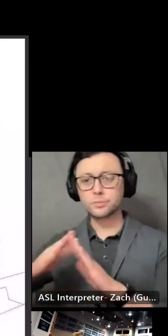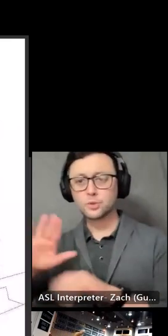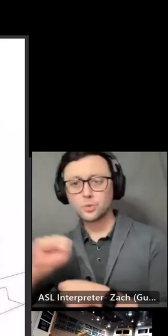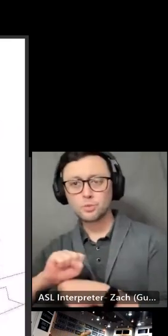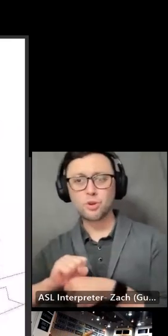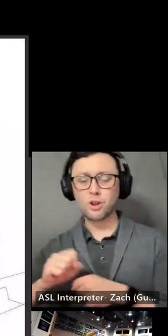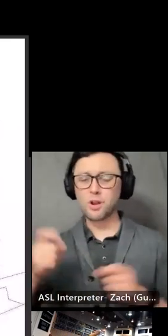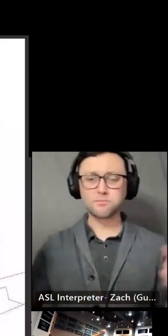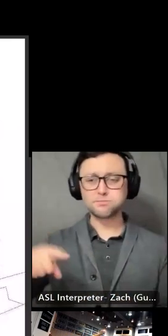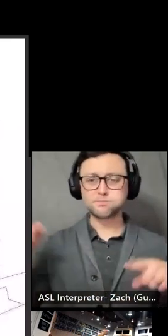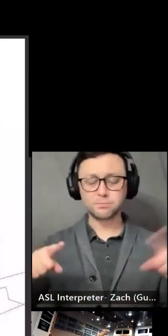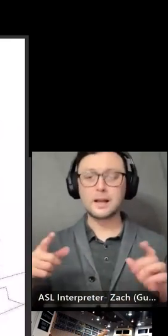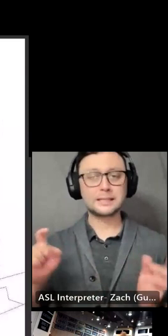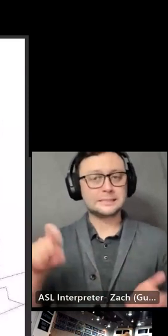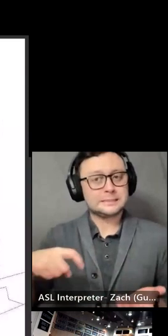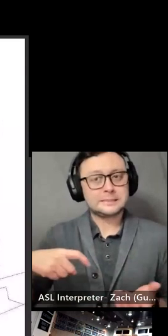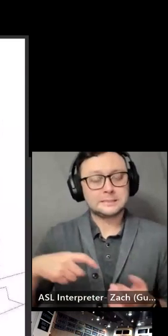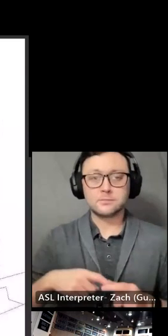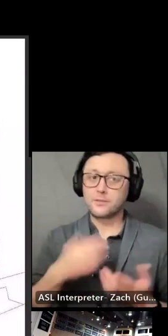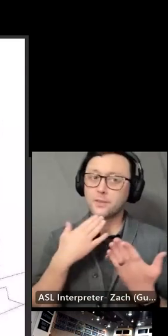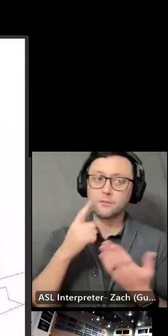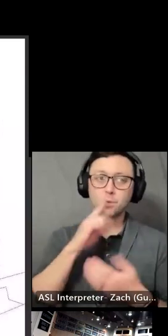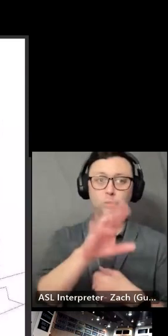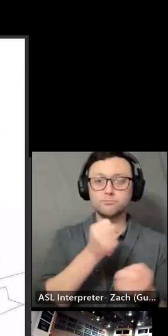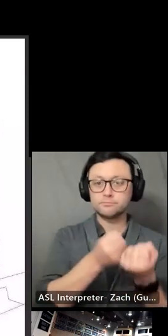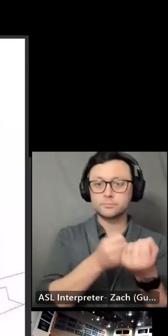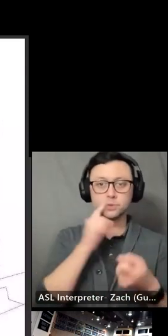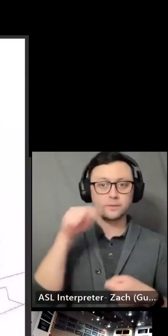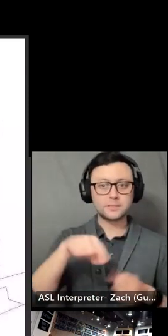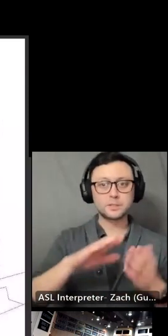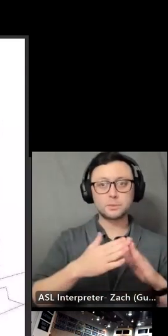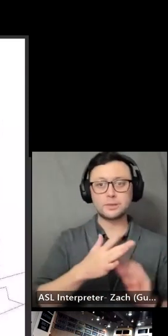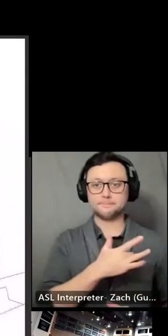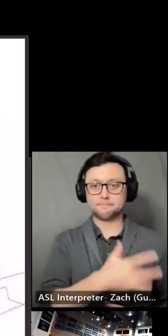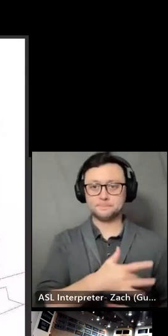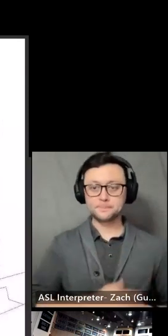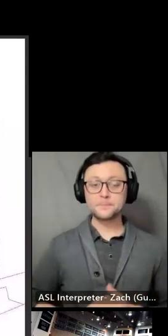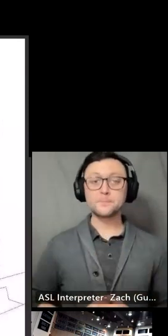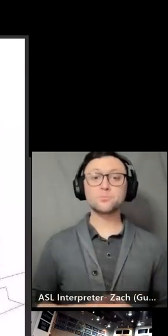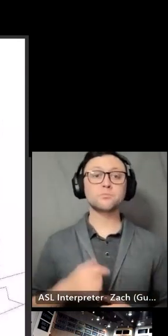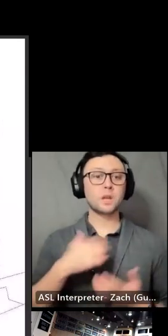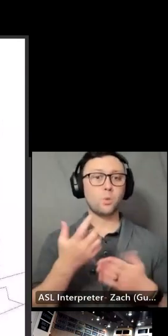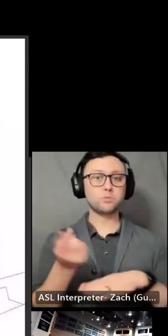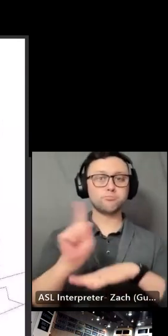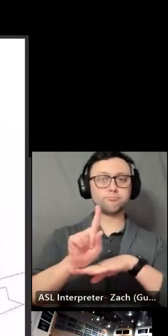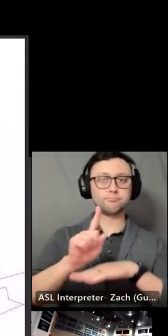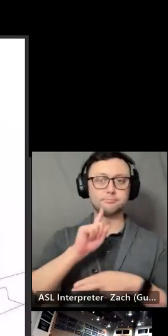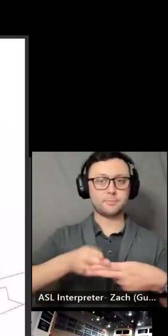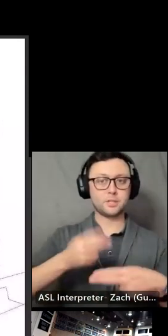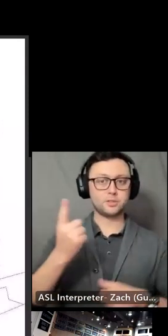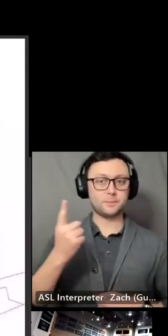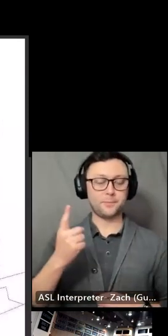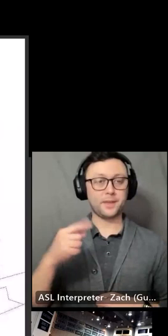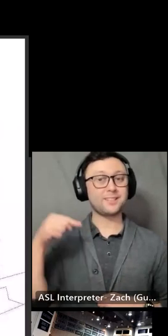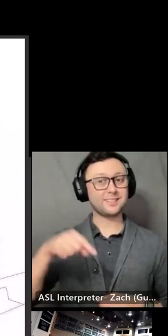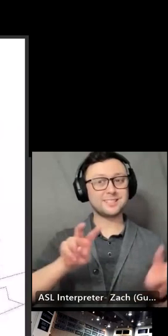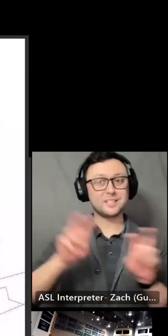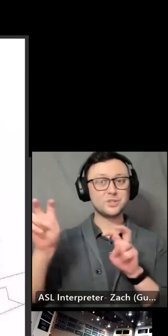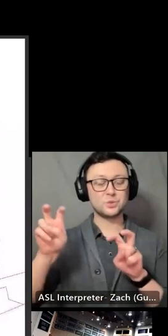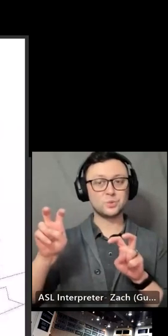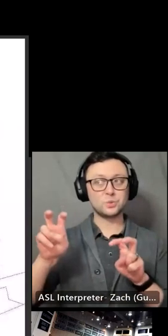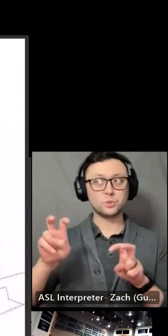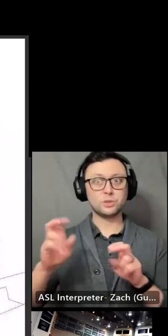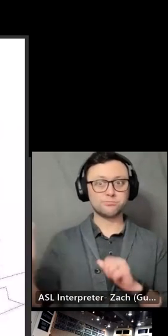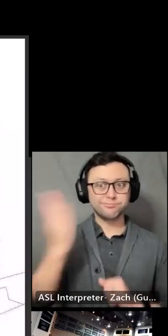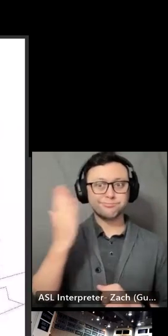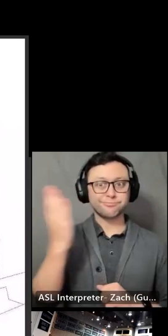fighting for this community as you typically do. I wanted to stand up and make sure that I said something because this is an issue that has been front of mind in my